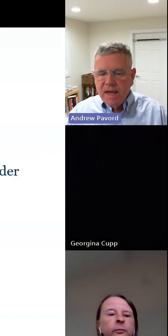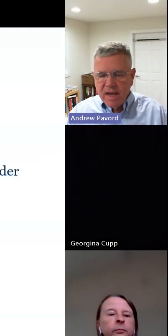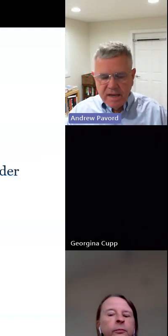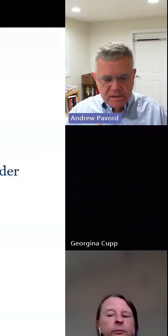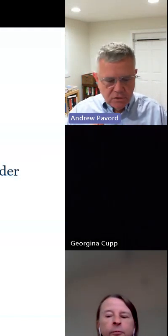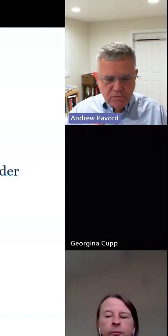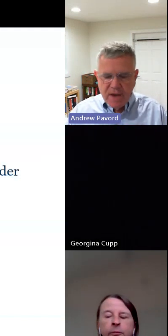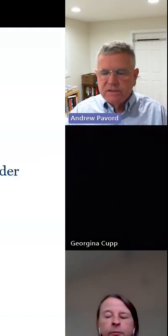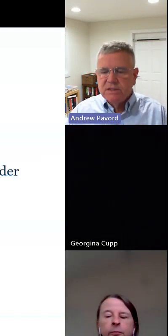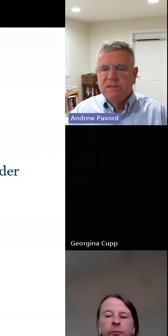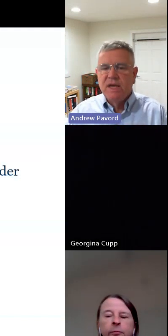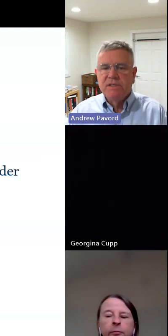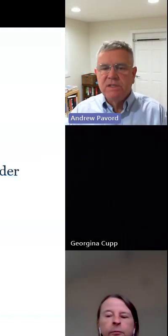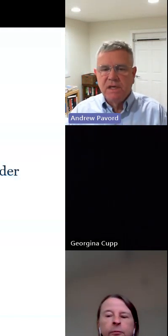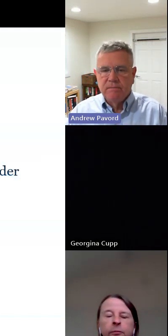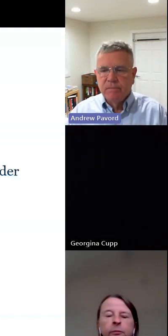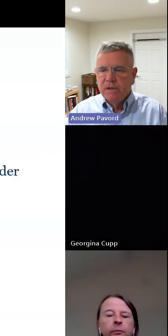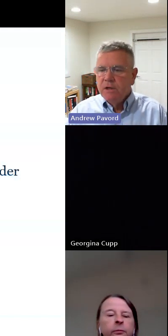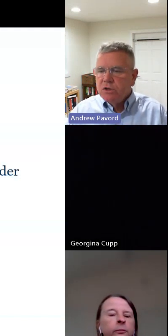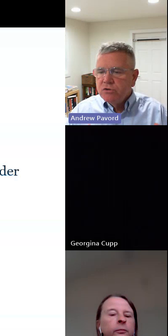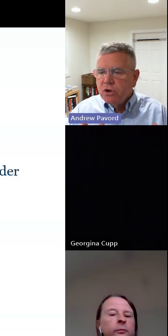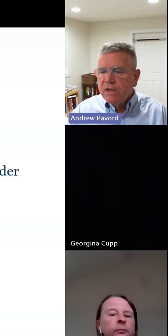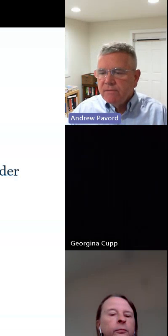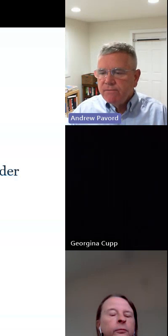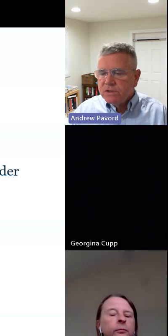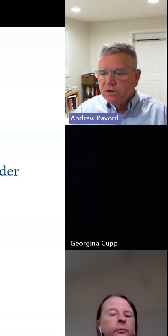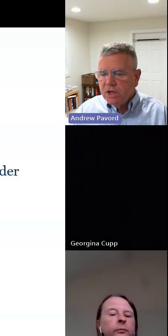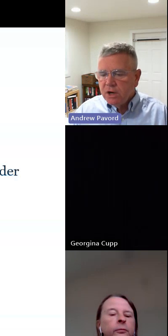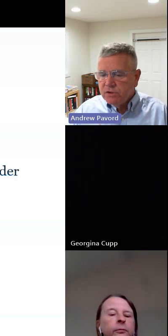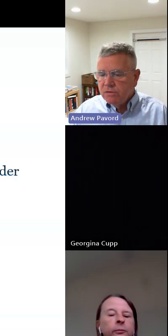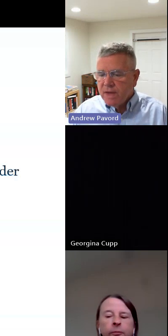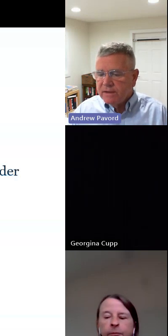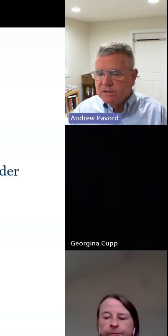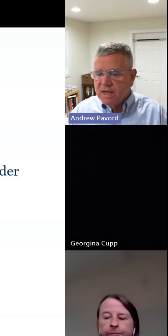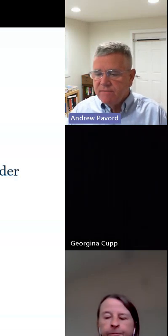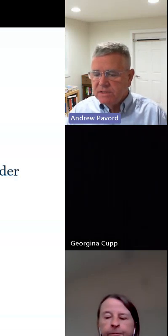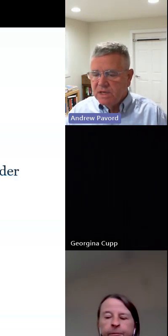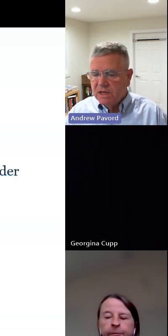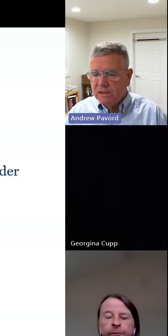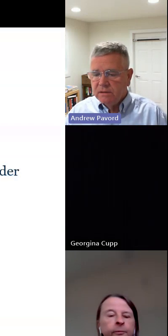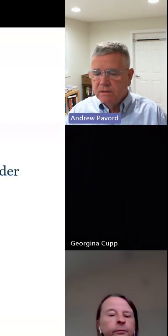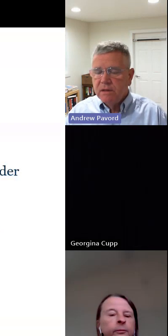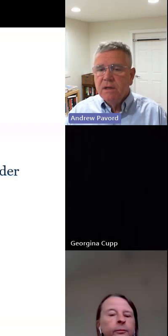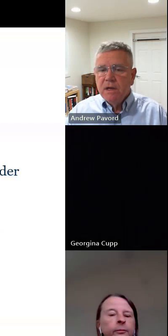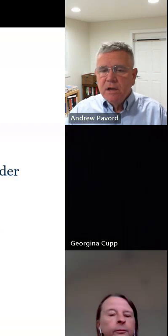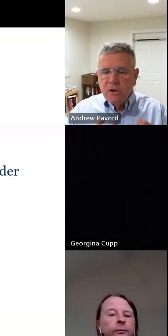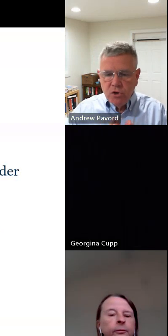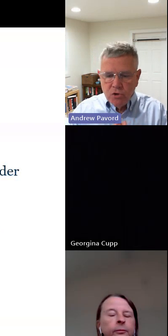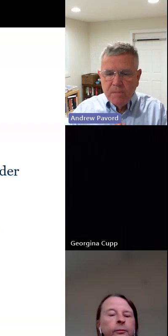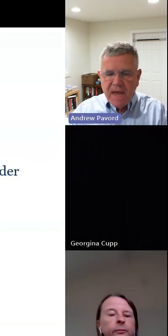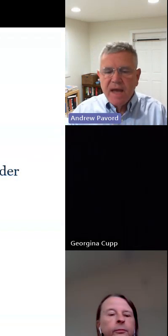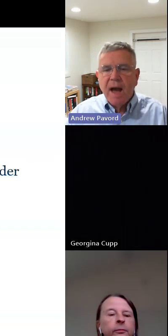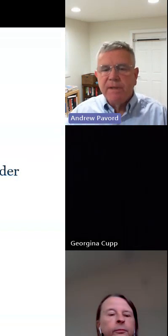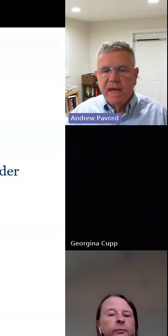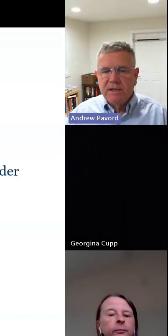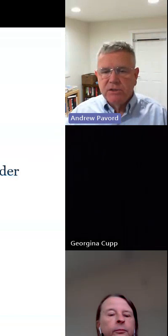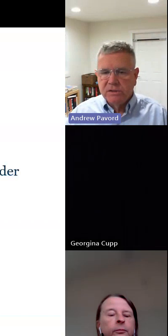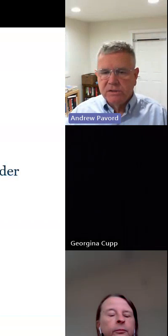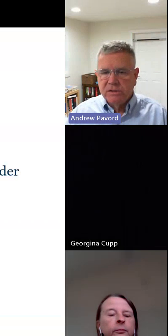appropriated in 2017. So during the fiscal year of 2017, you can